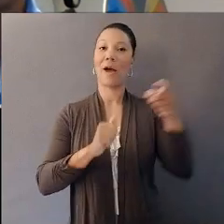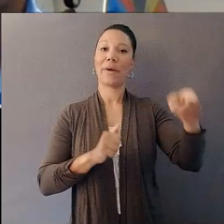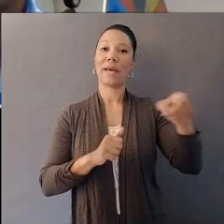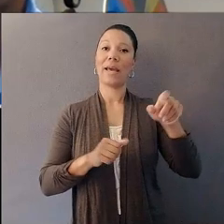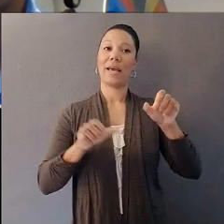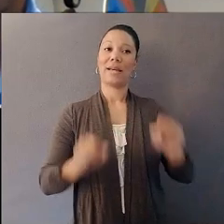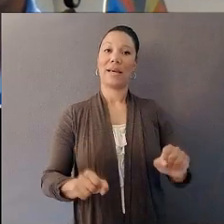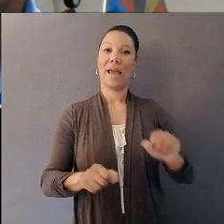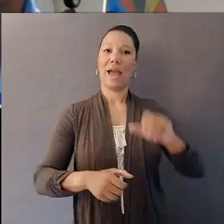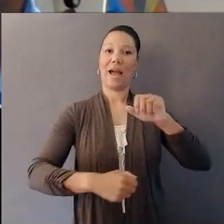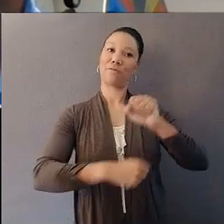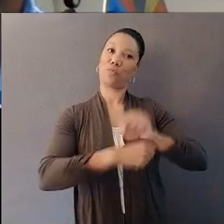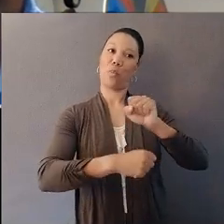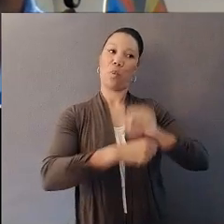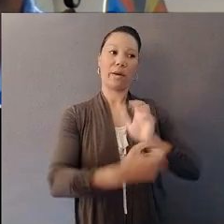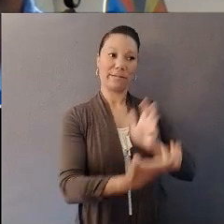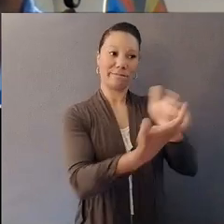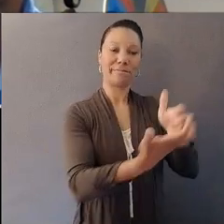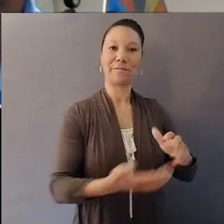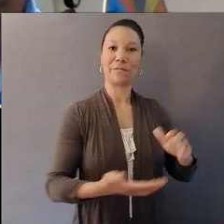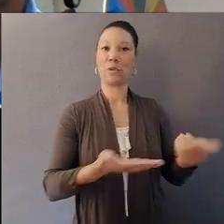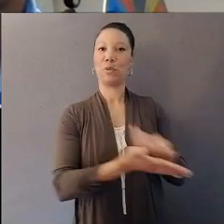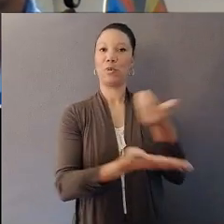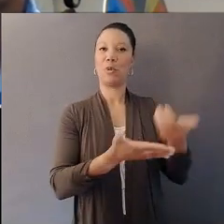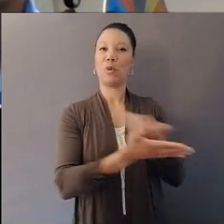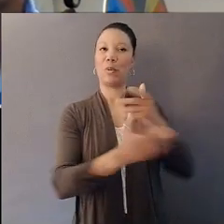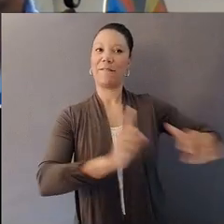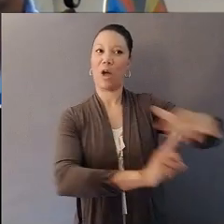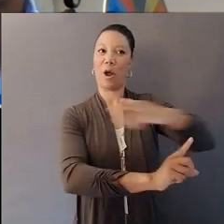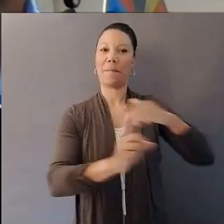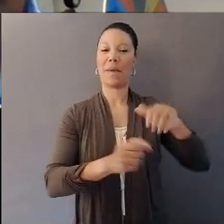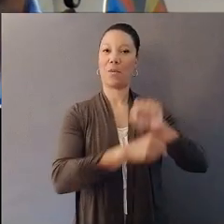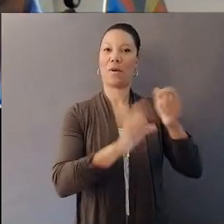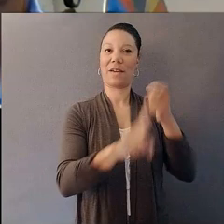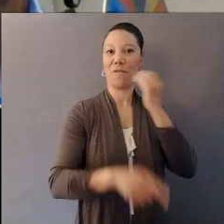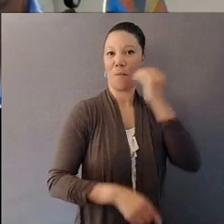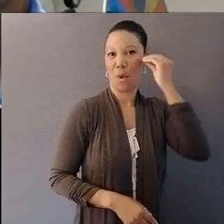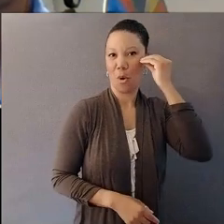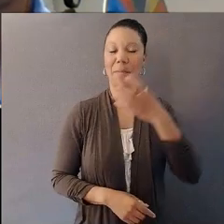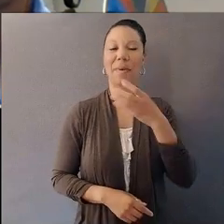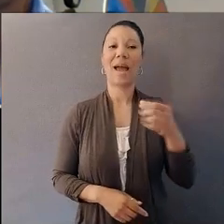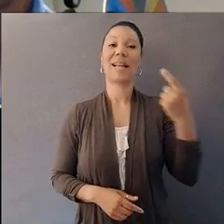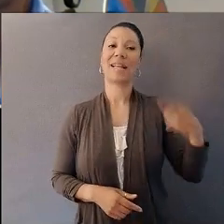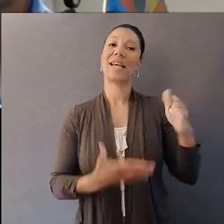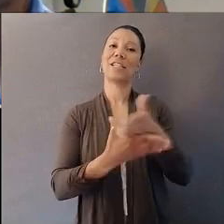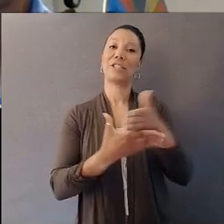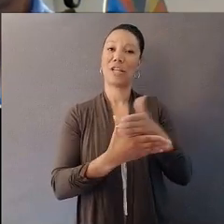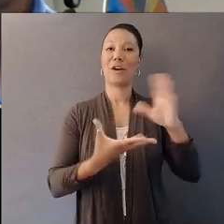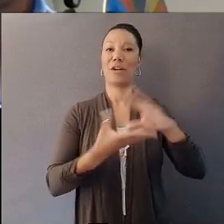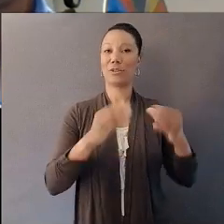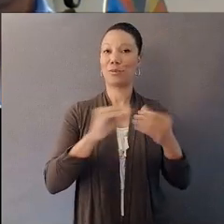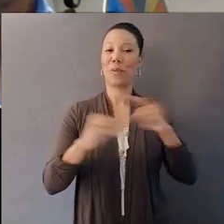that new environment. And he also shared such a great story about staying connected. And